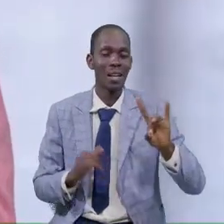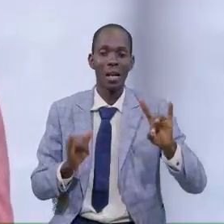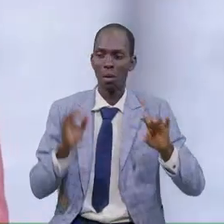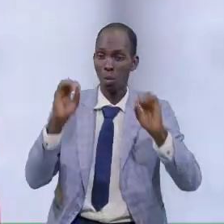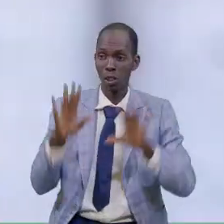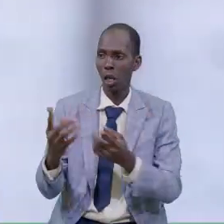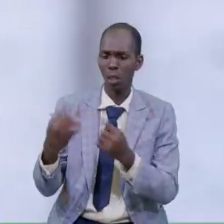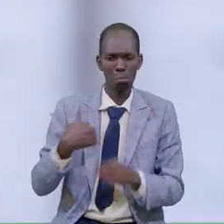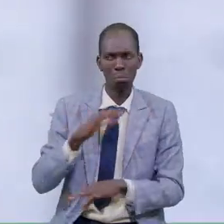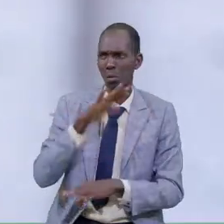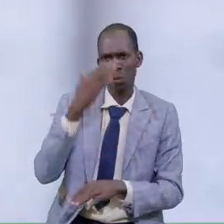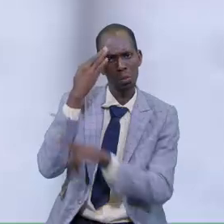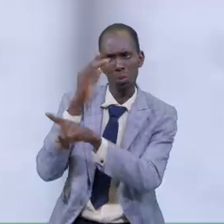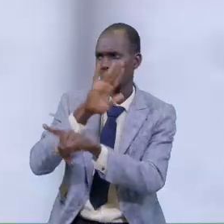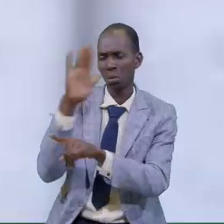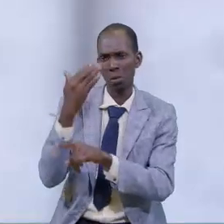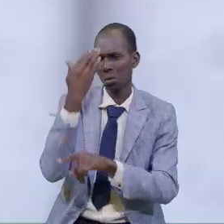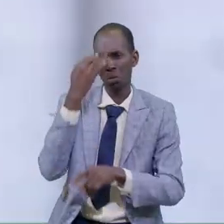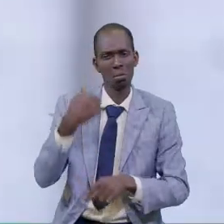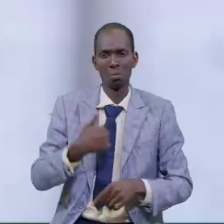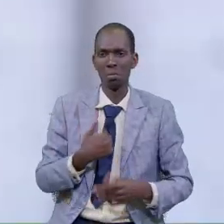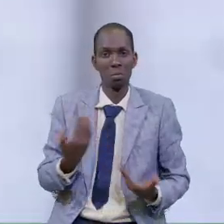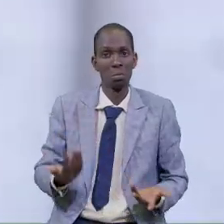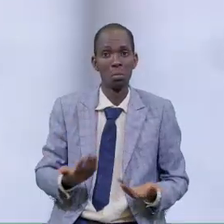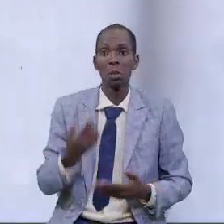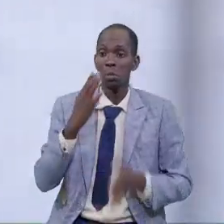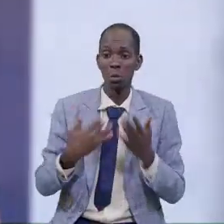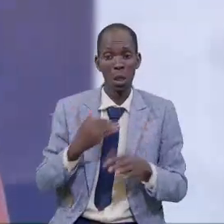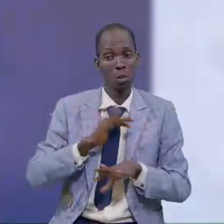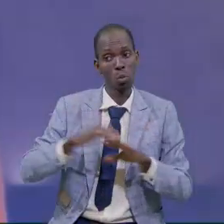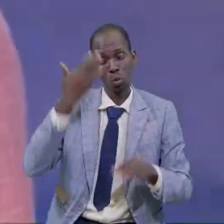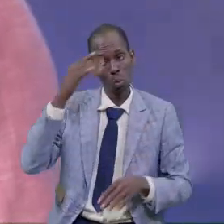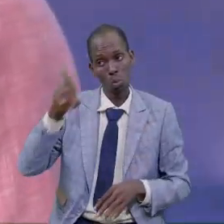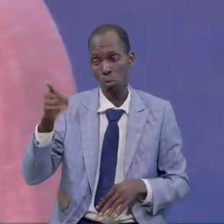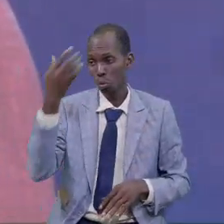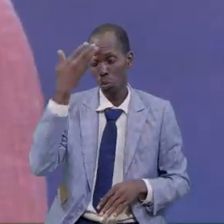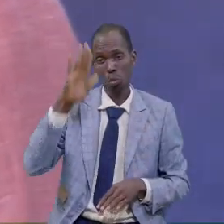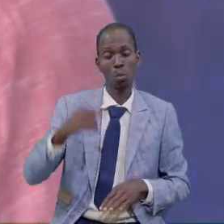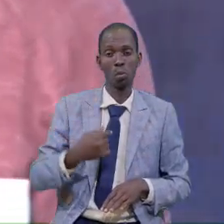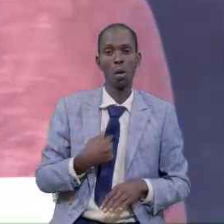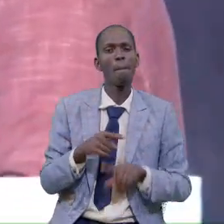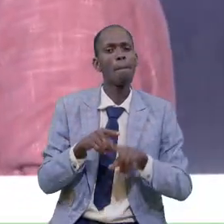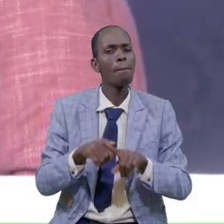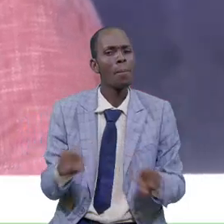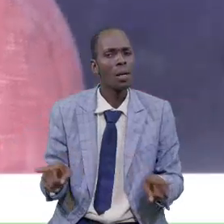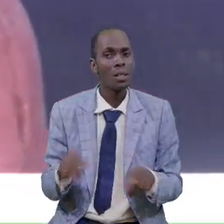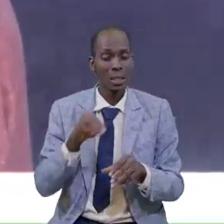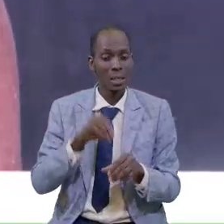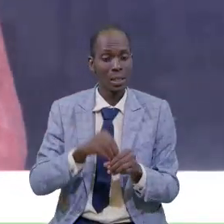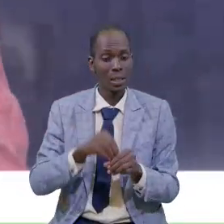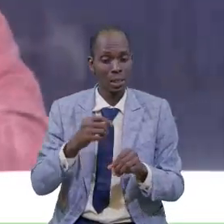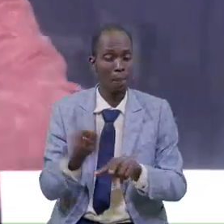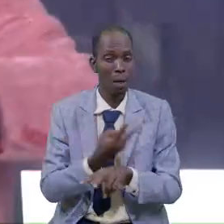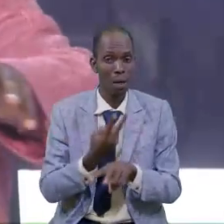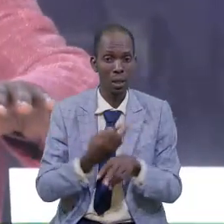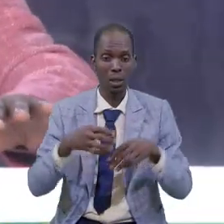never knew me before. Maybe you don't know me. Maybe I don't know you. But in a mathematics class, he